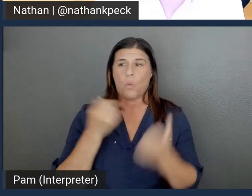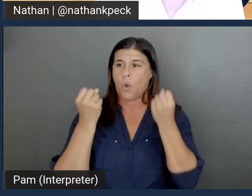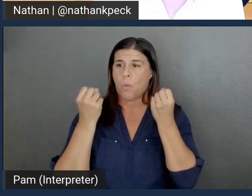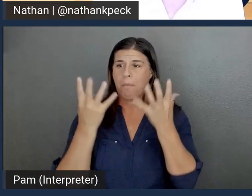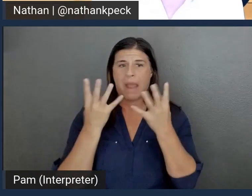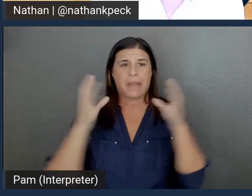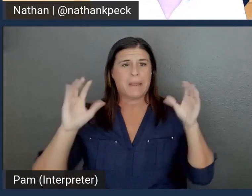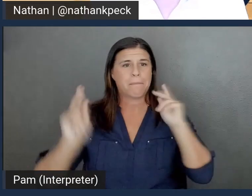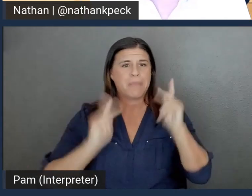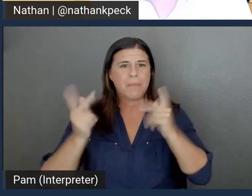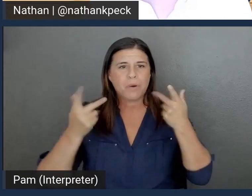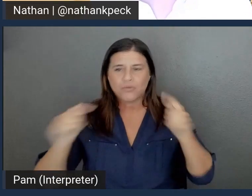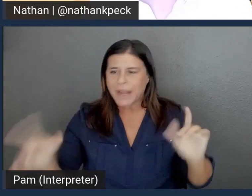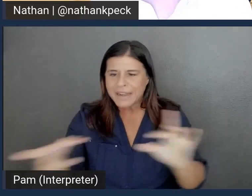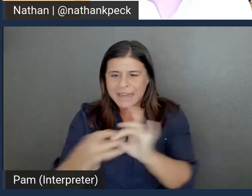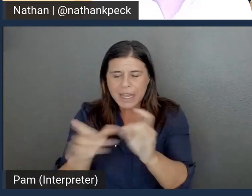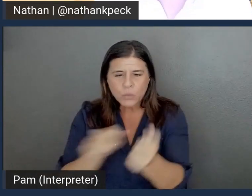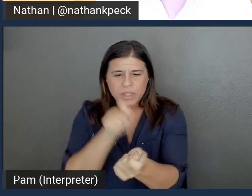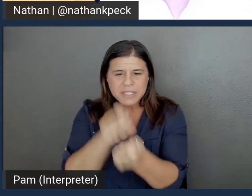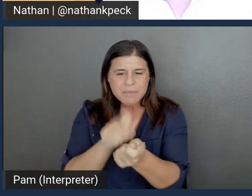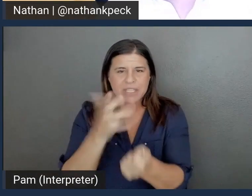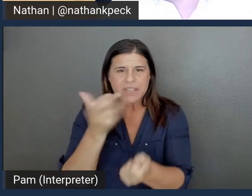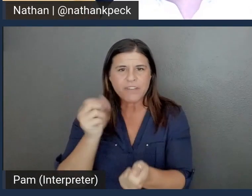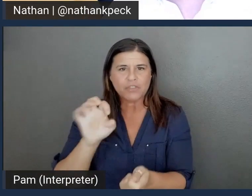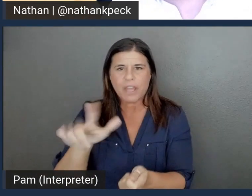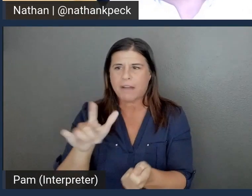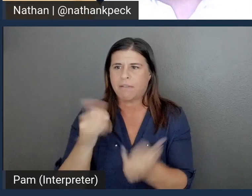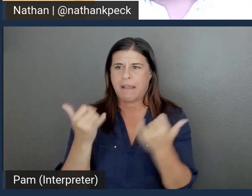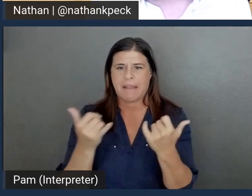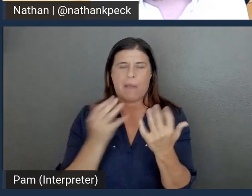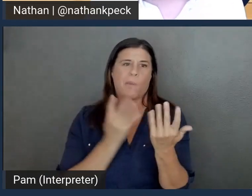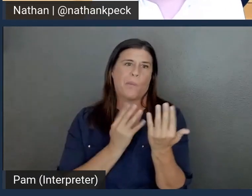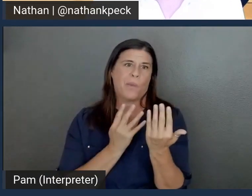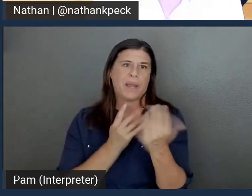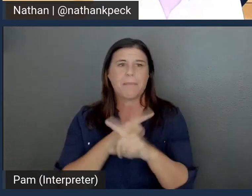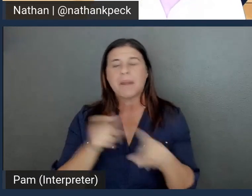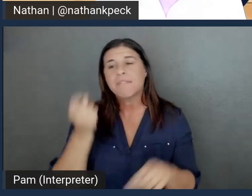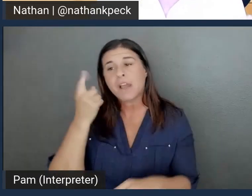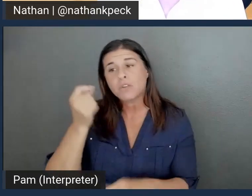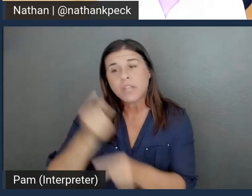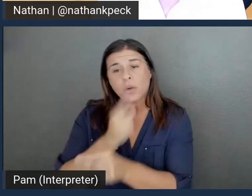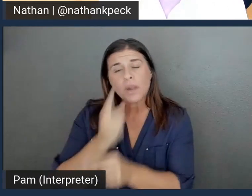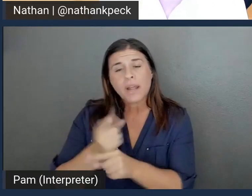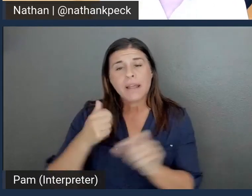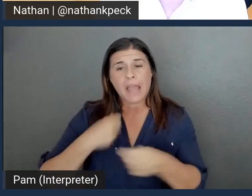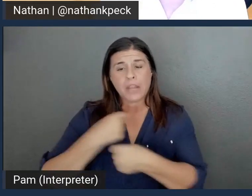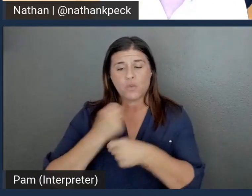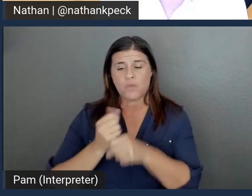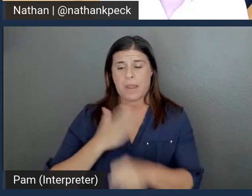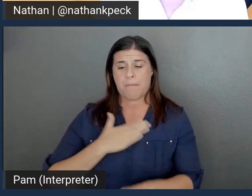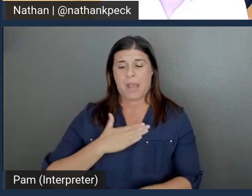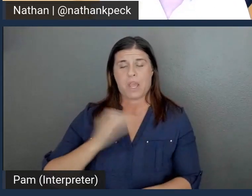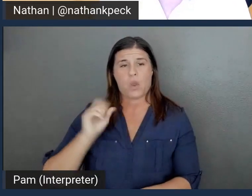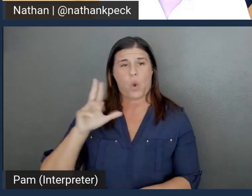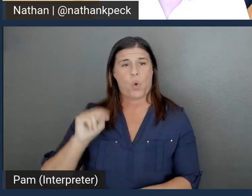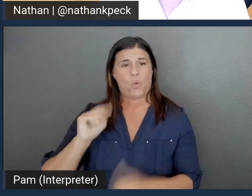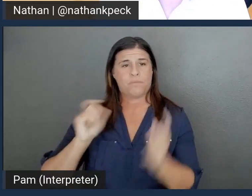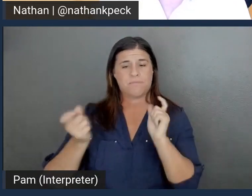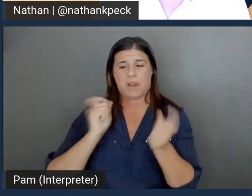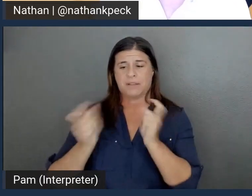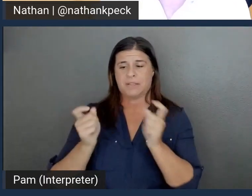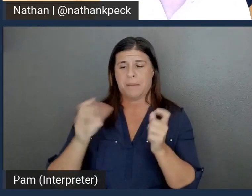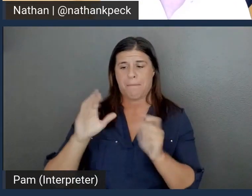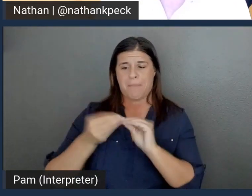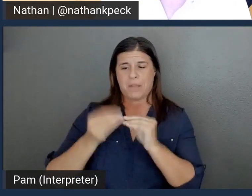number of people trying to connect to a particular channel or whatever. So now, if I understand correctly, I could actually create my own custom metric for that and auto